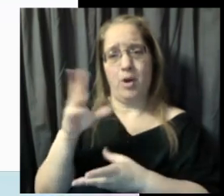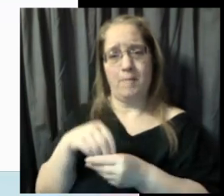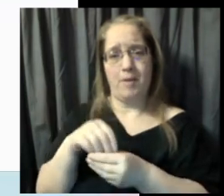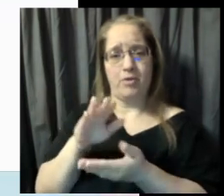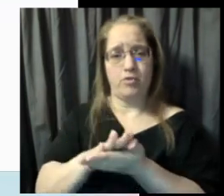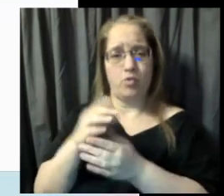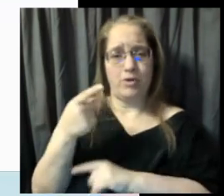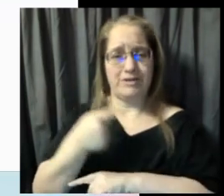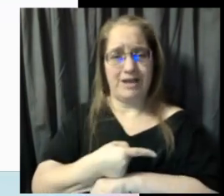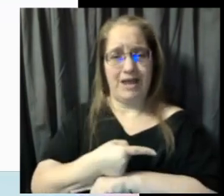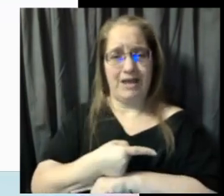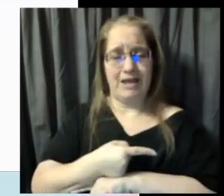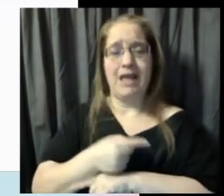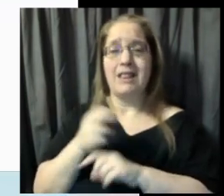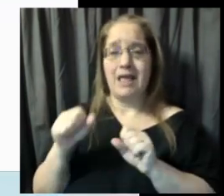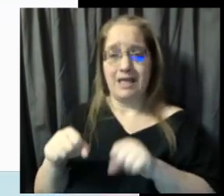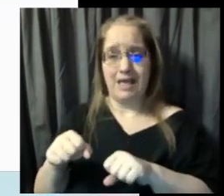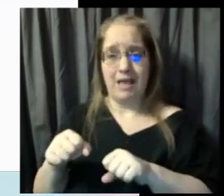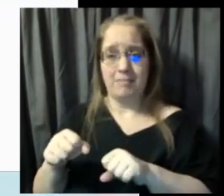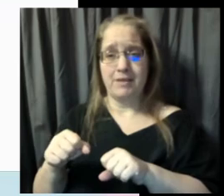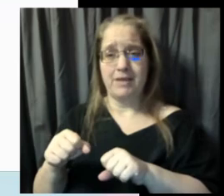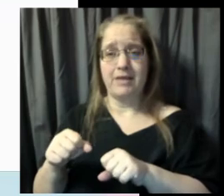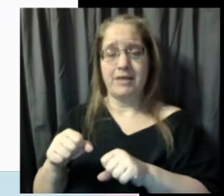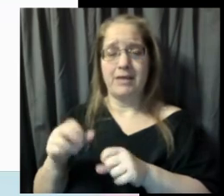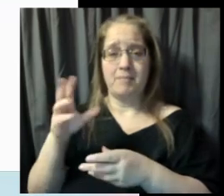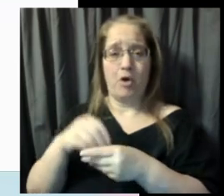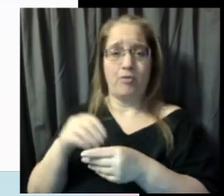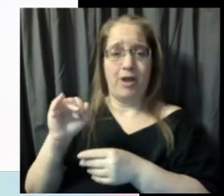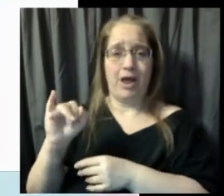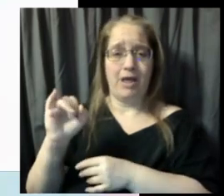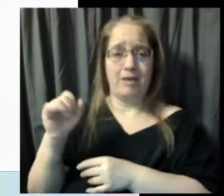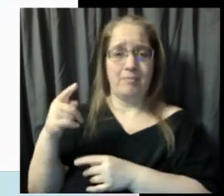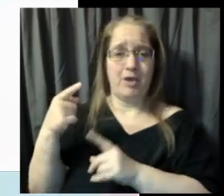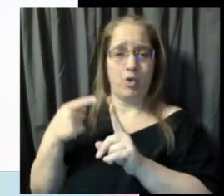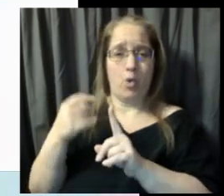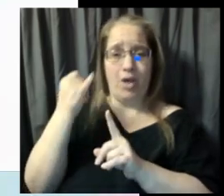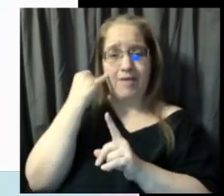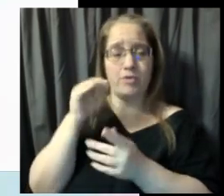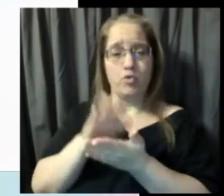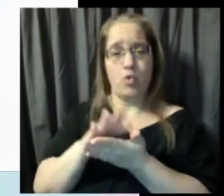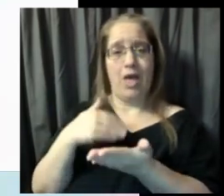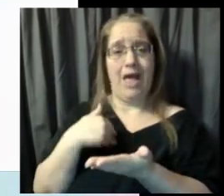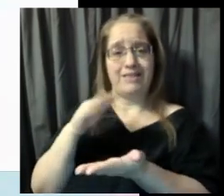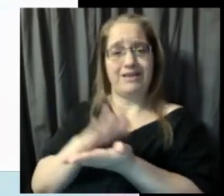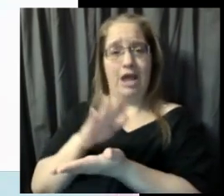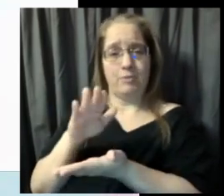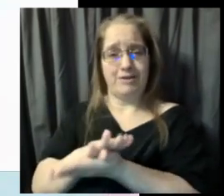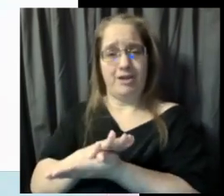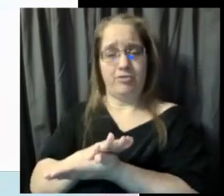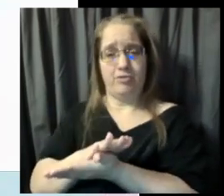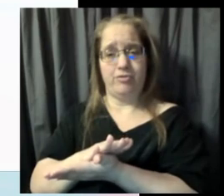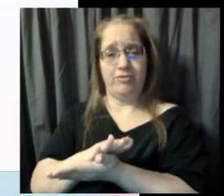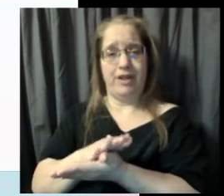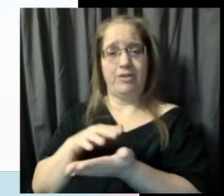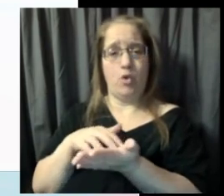are part of the school day, and they absolutely can be part of an IEP goal if the school has the documentation that it is